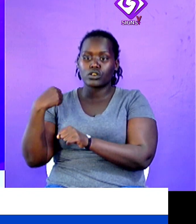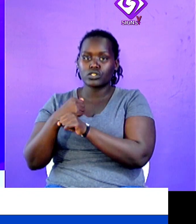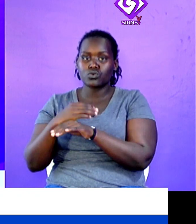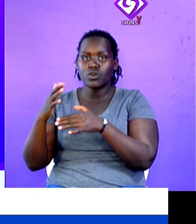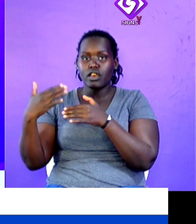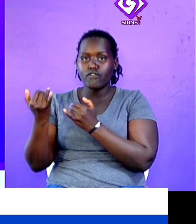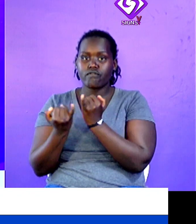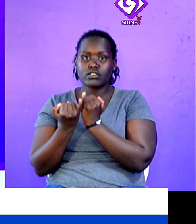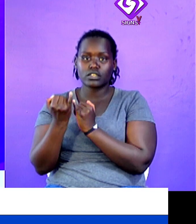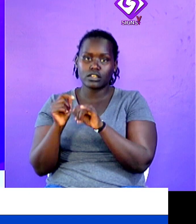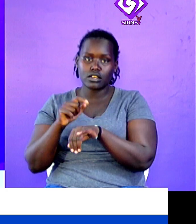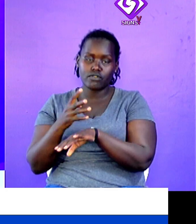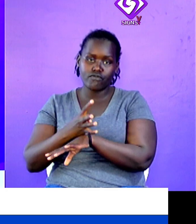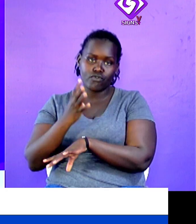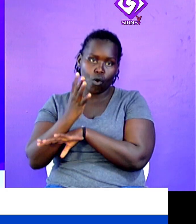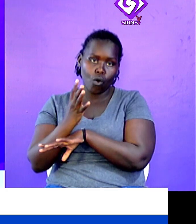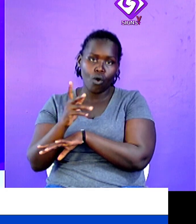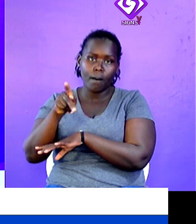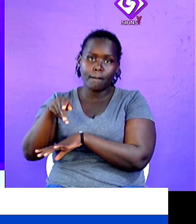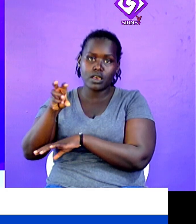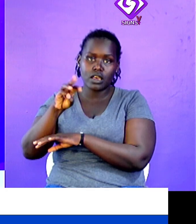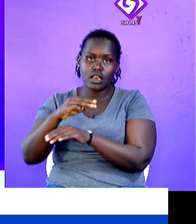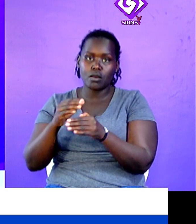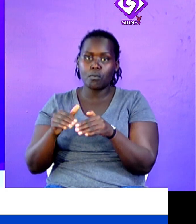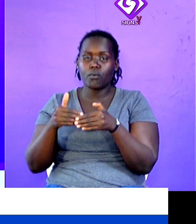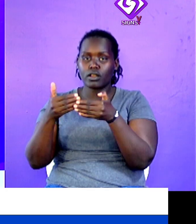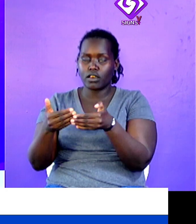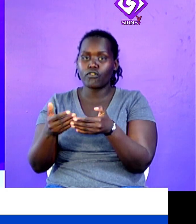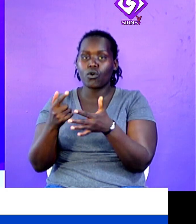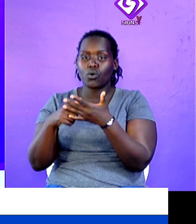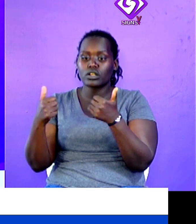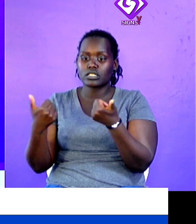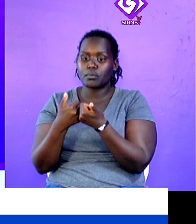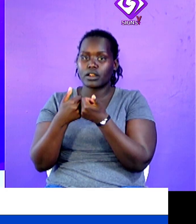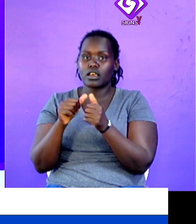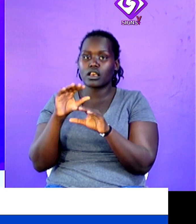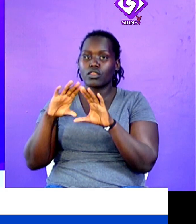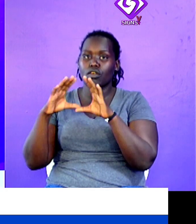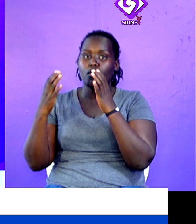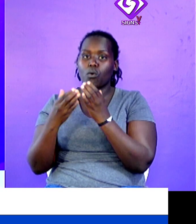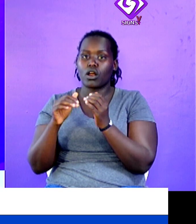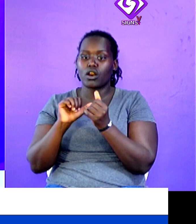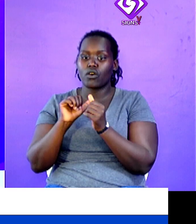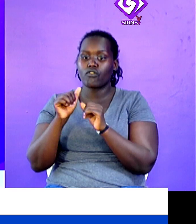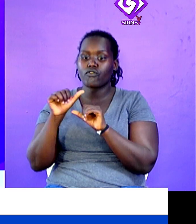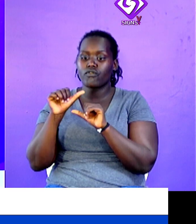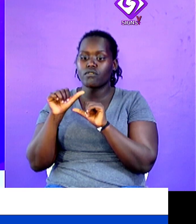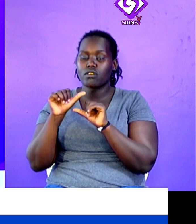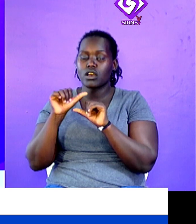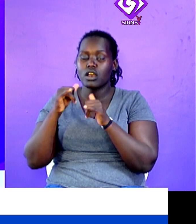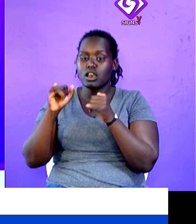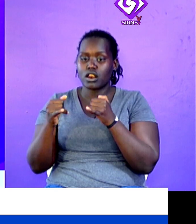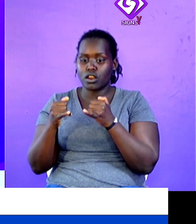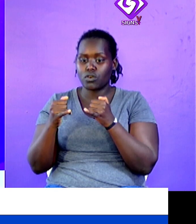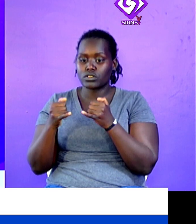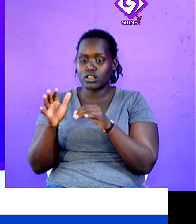4 p.m. We take you through what's been happening in the world of the news in the